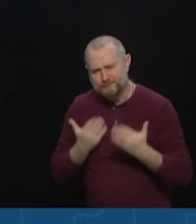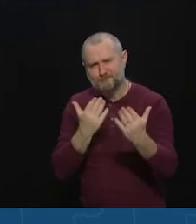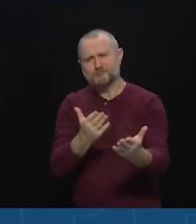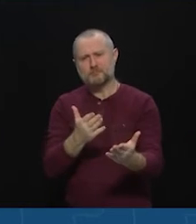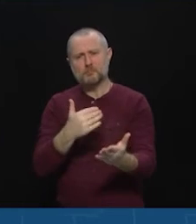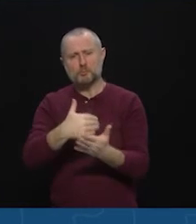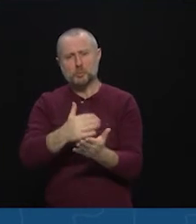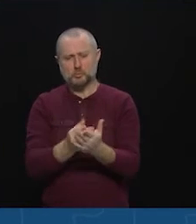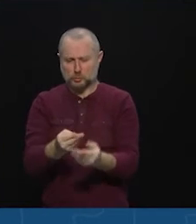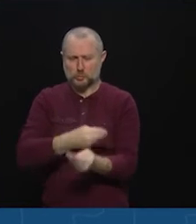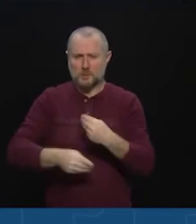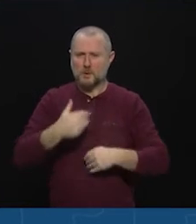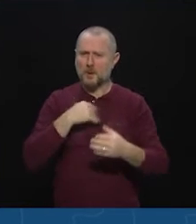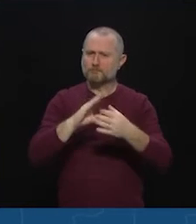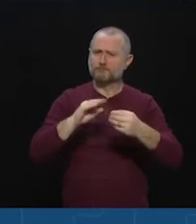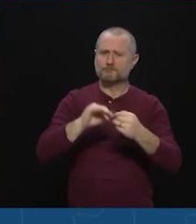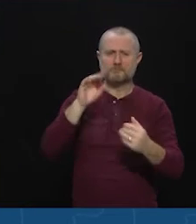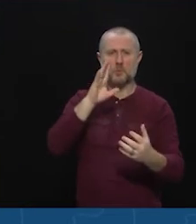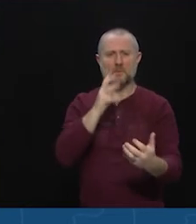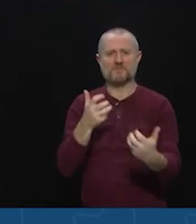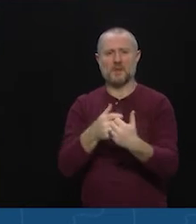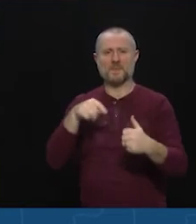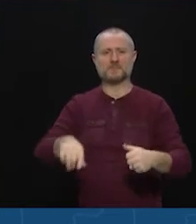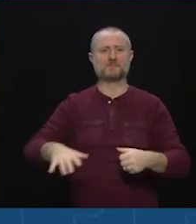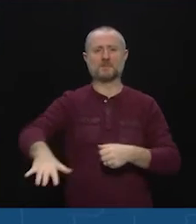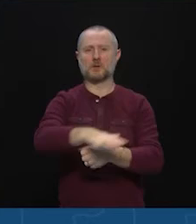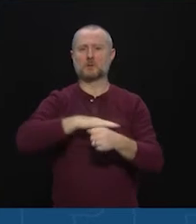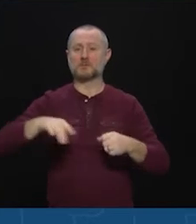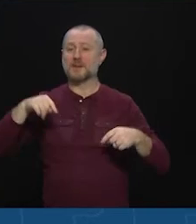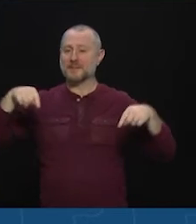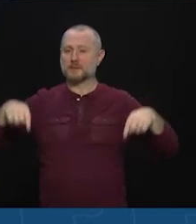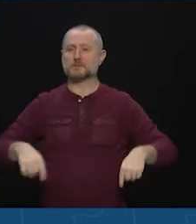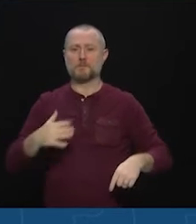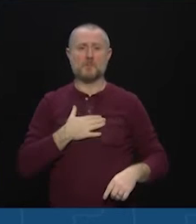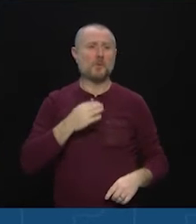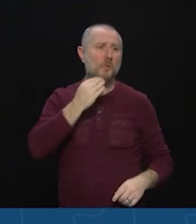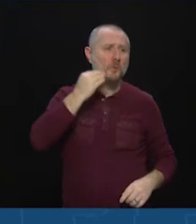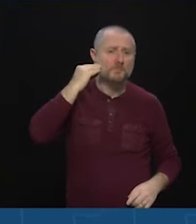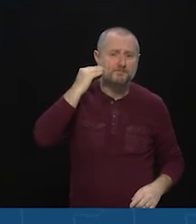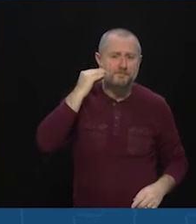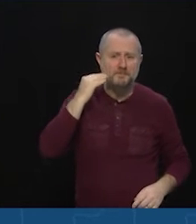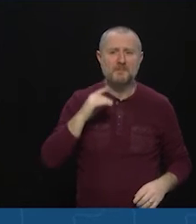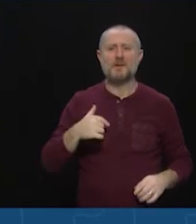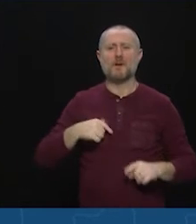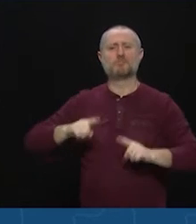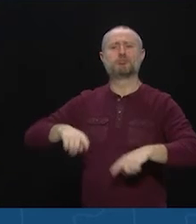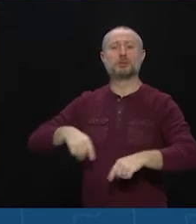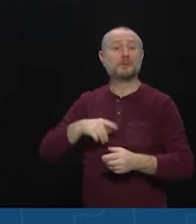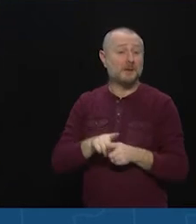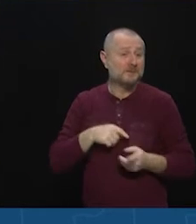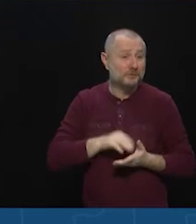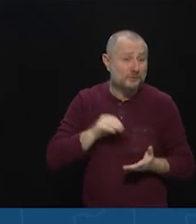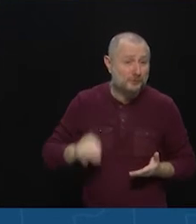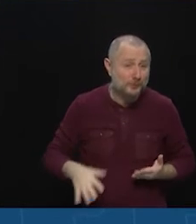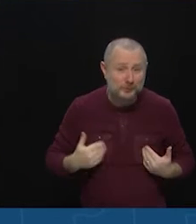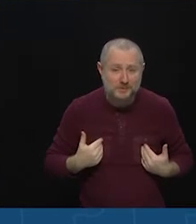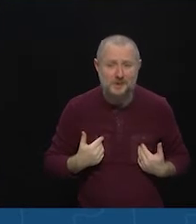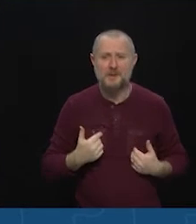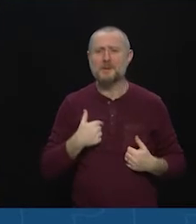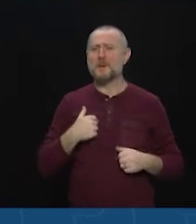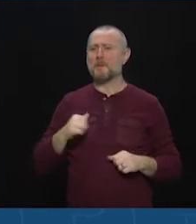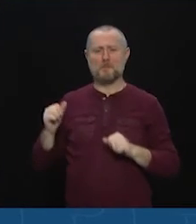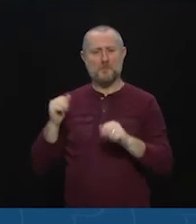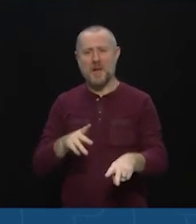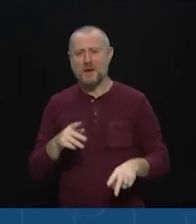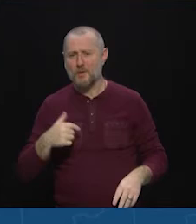this region. And you know, this is home to me. I spent many years here as a student. I come here often. I was very privileged to speak at